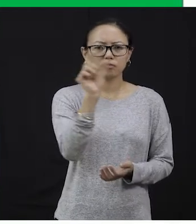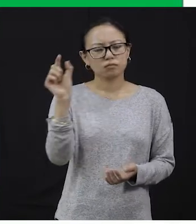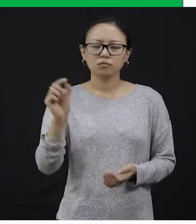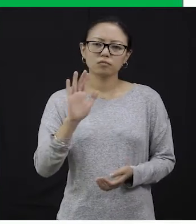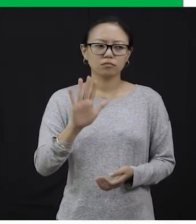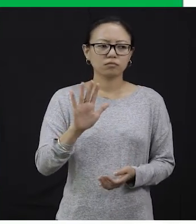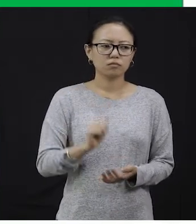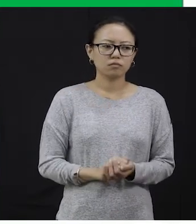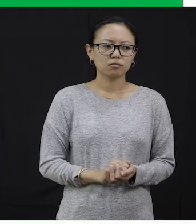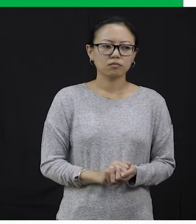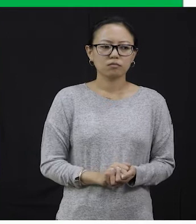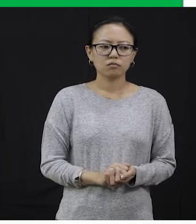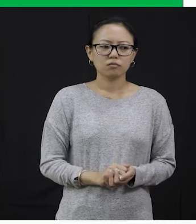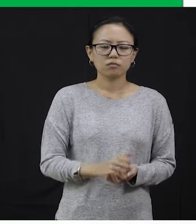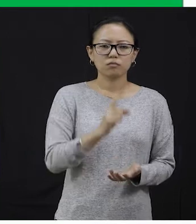is